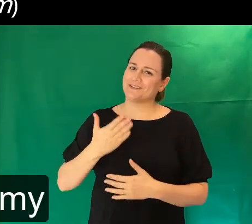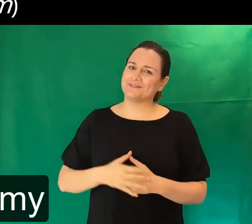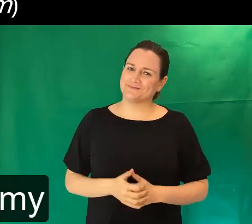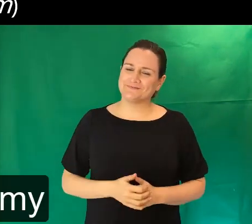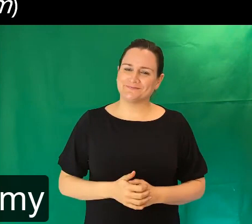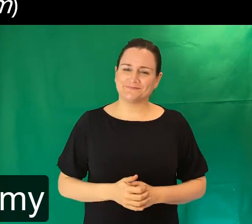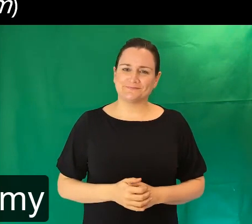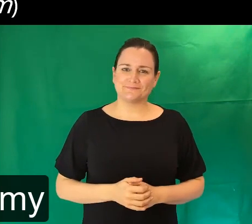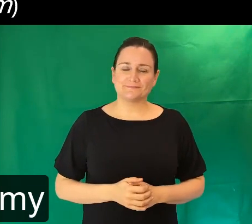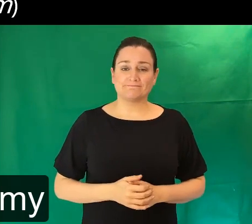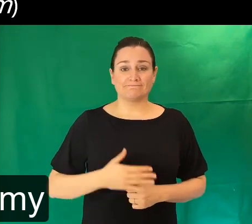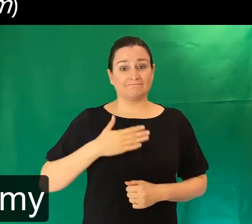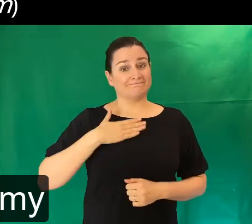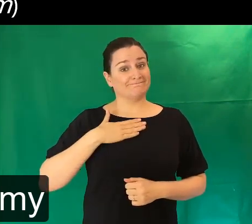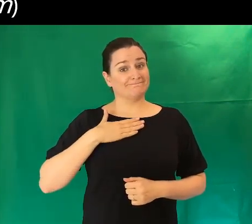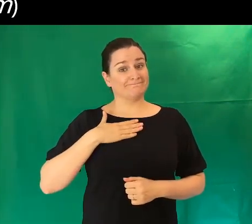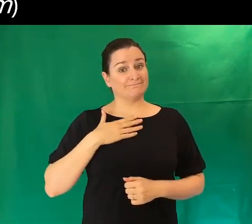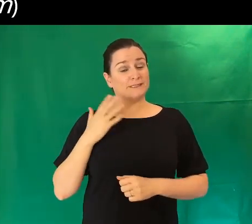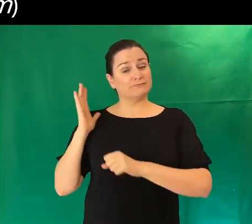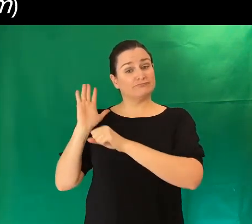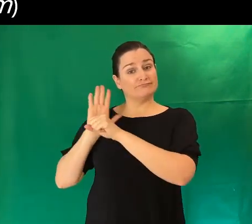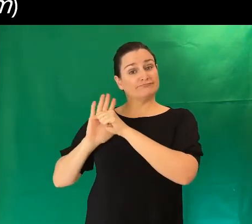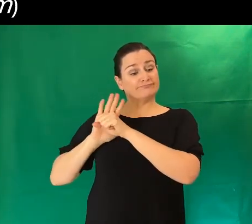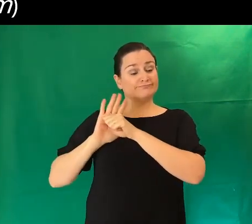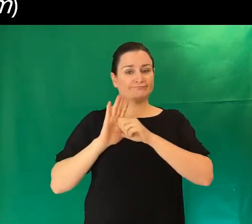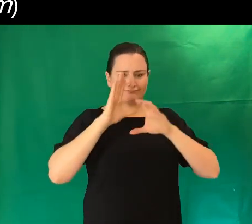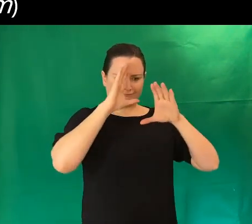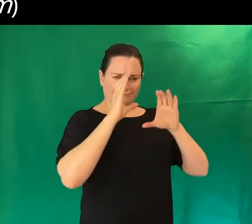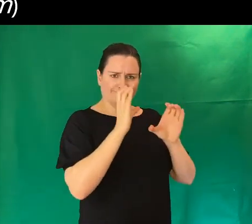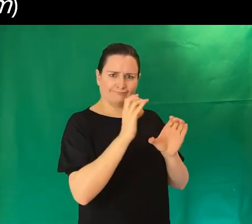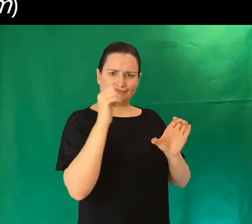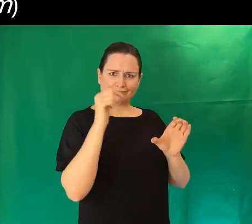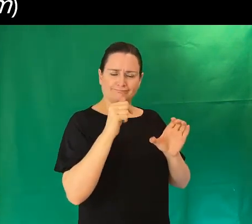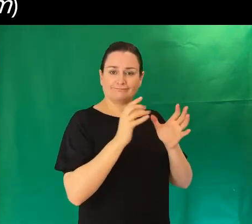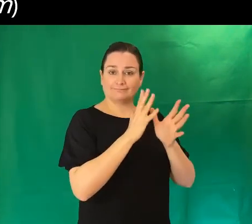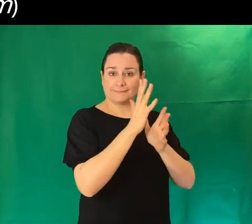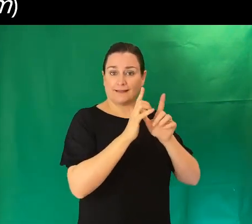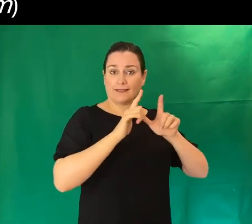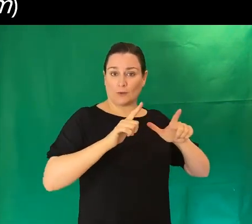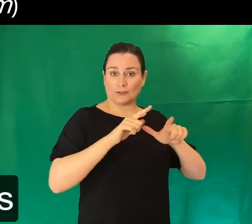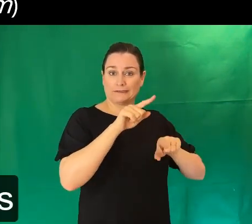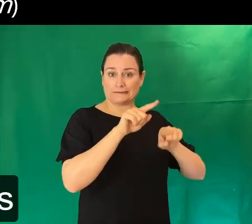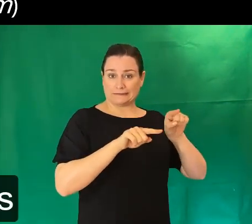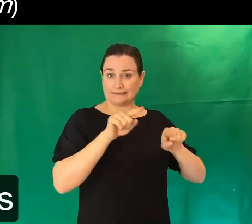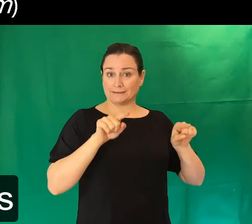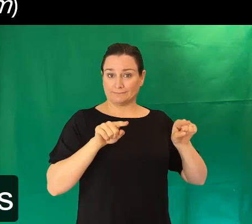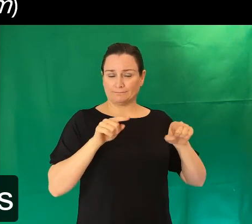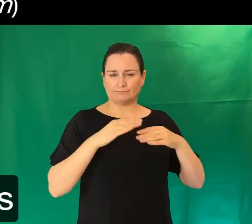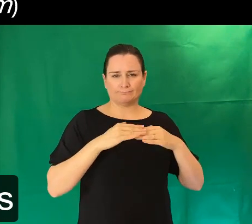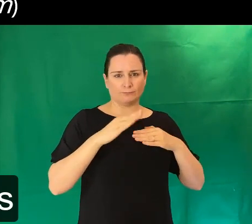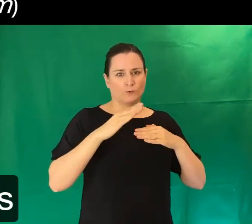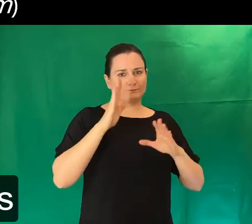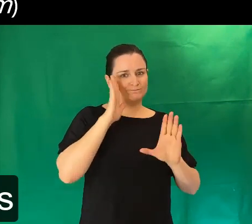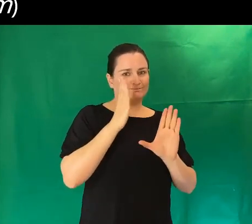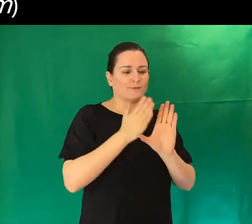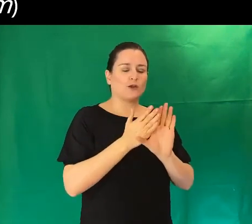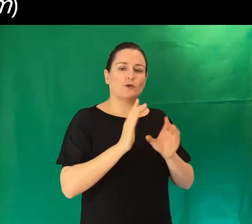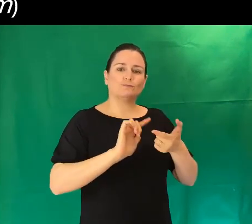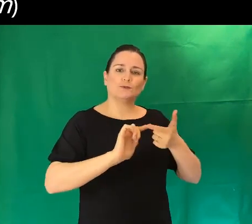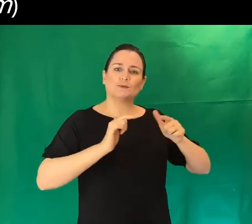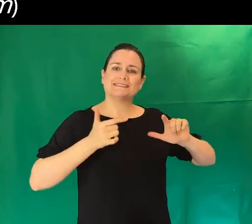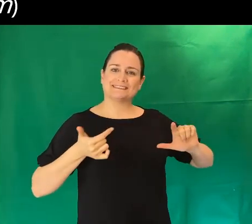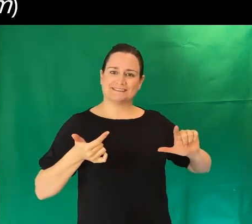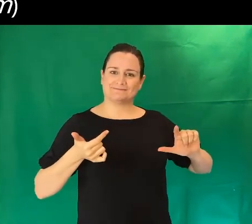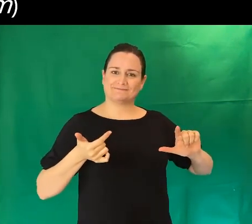You may know that my specialization is sign languages, particularly actually psycholinguistics of